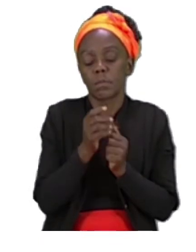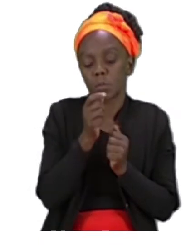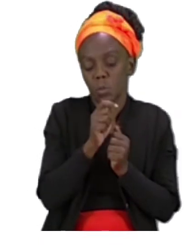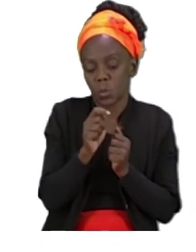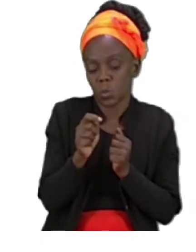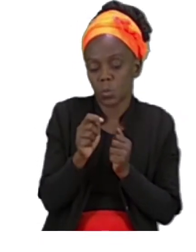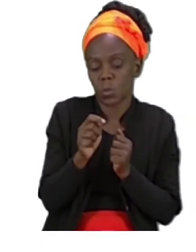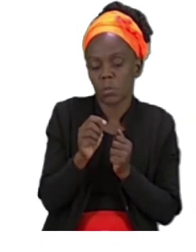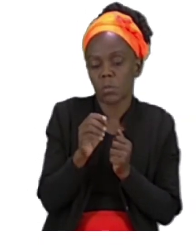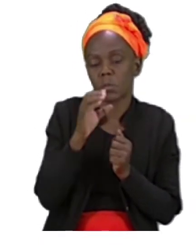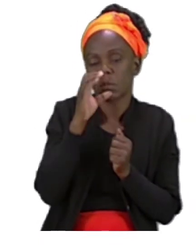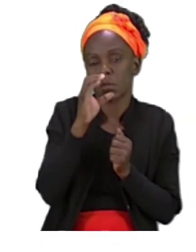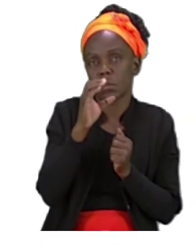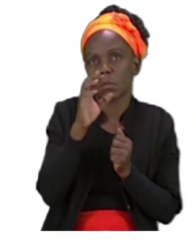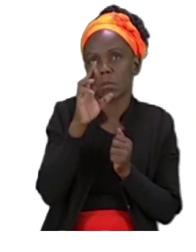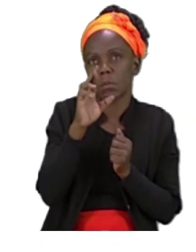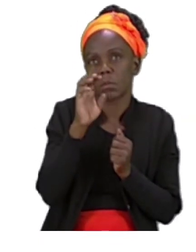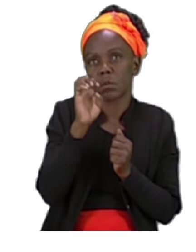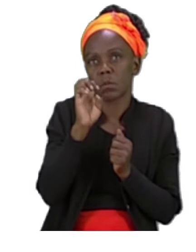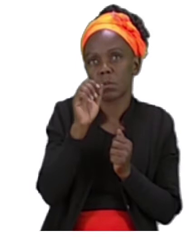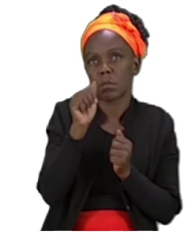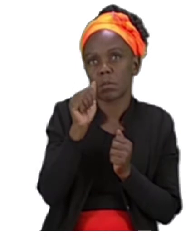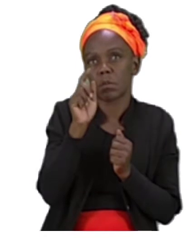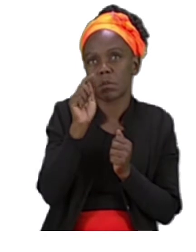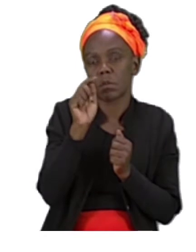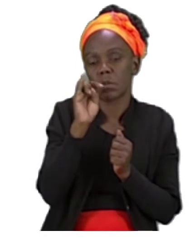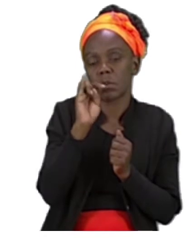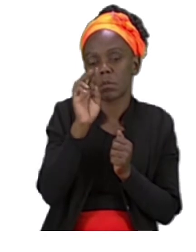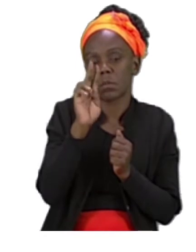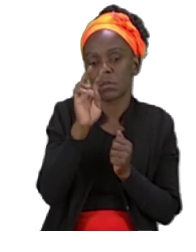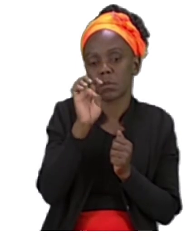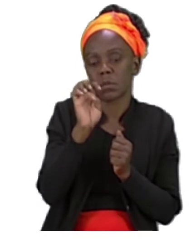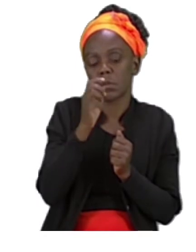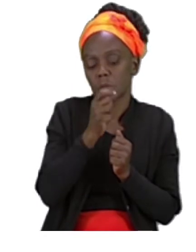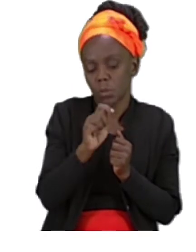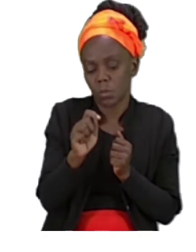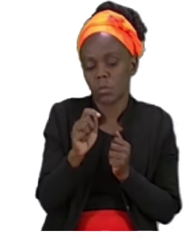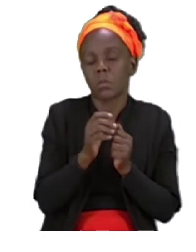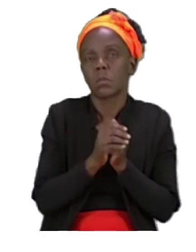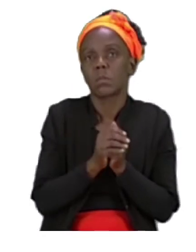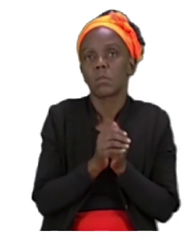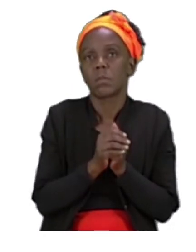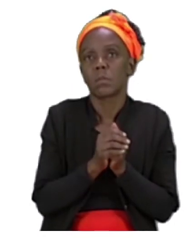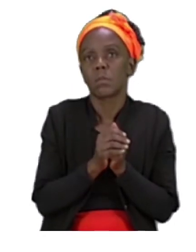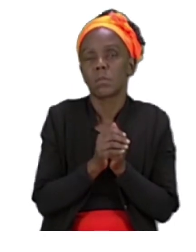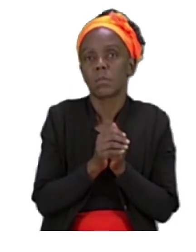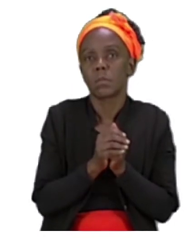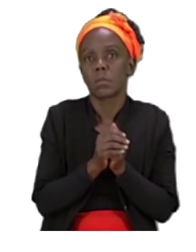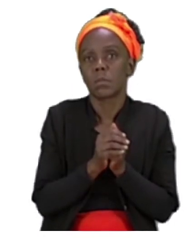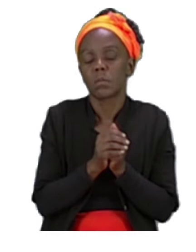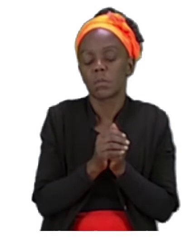writing. Now for some of you, this is not new, but we are going to be doing it together so